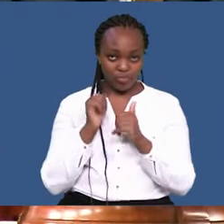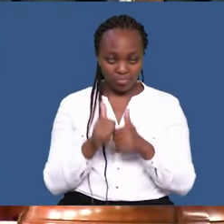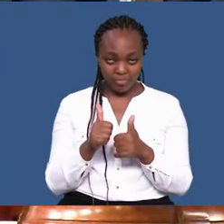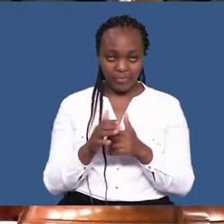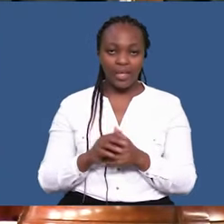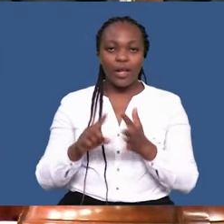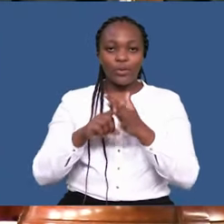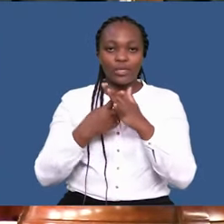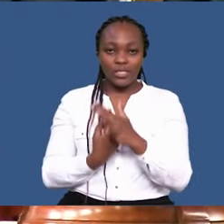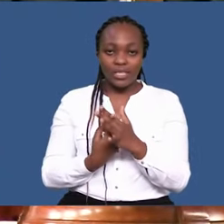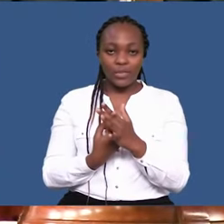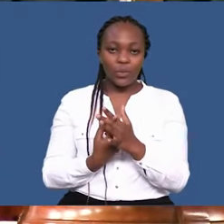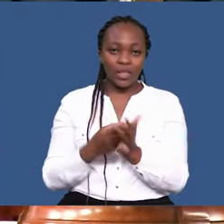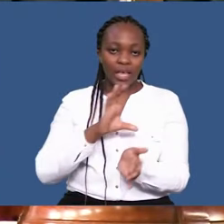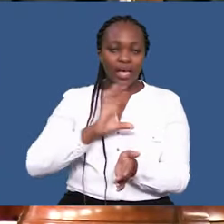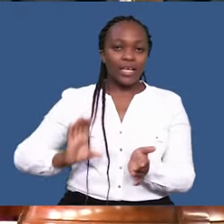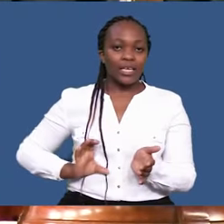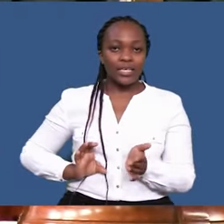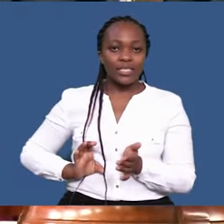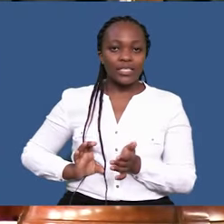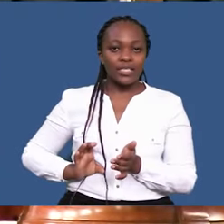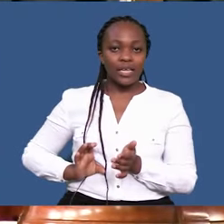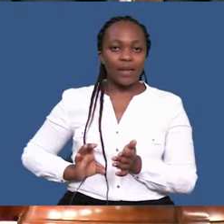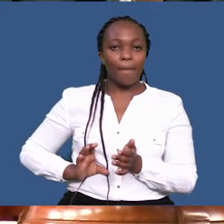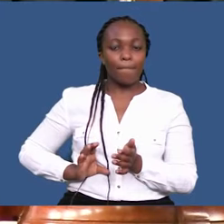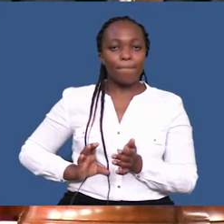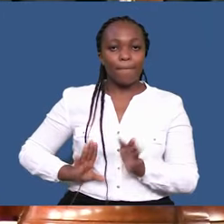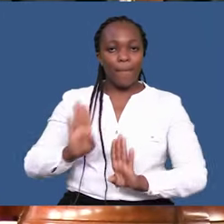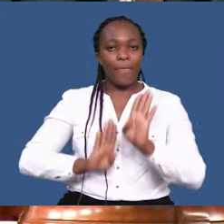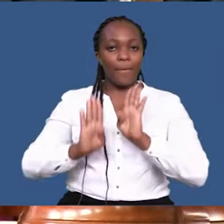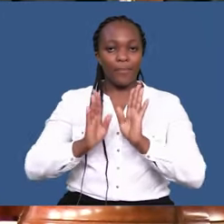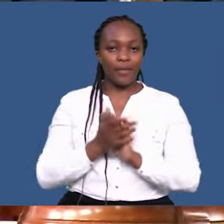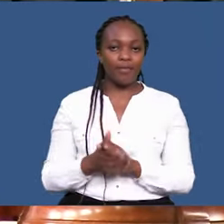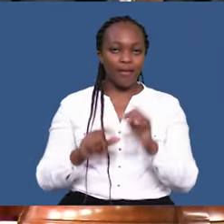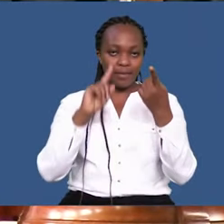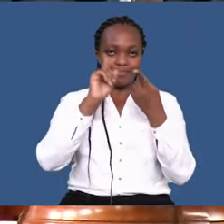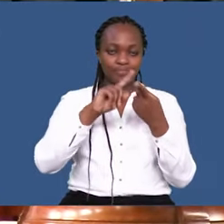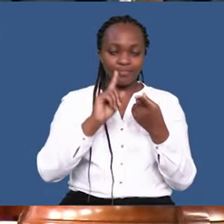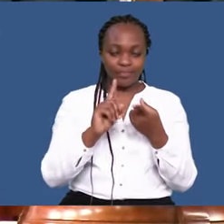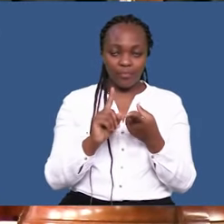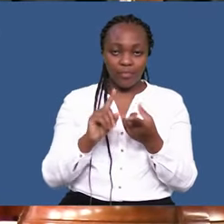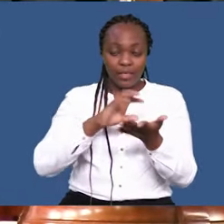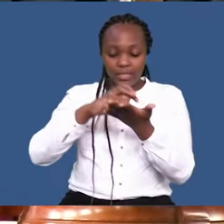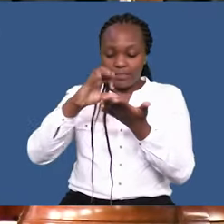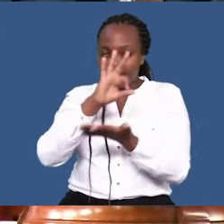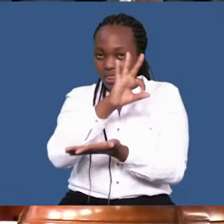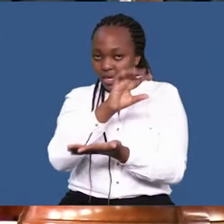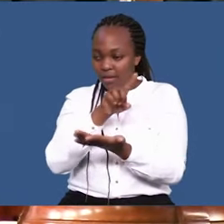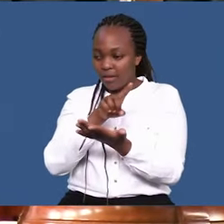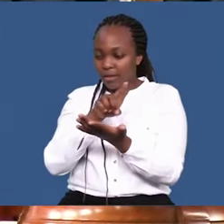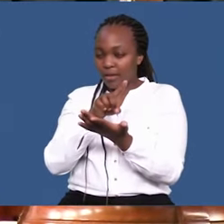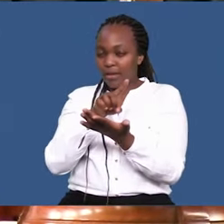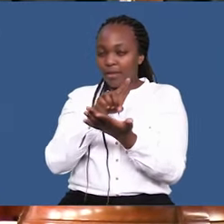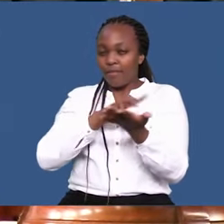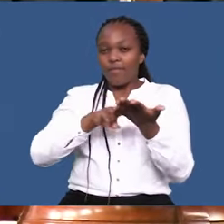conduct, which we'll see in chapter 3, verse 1 to 17. For